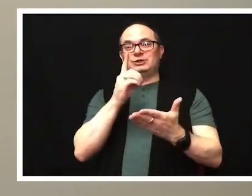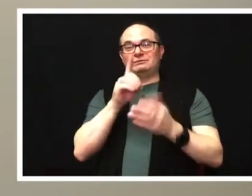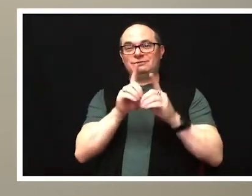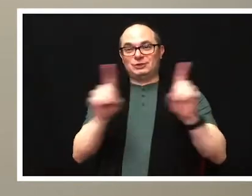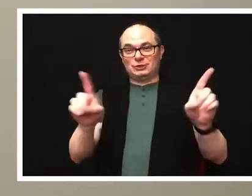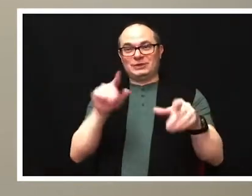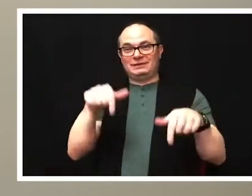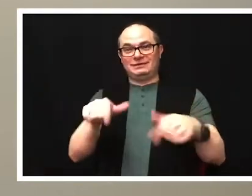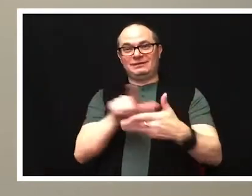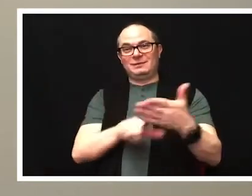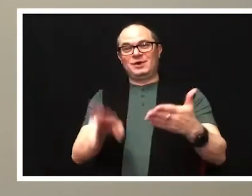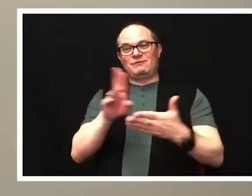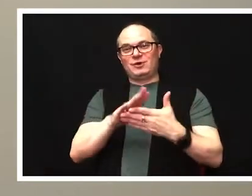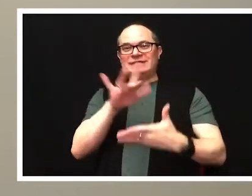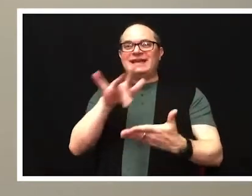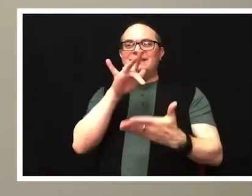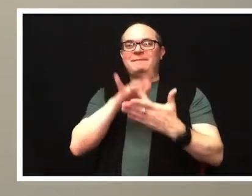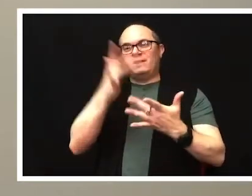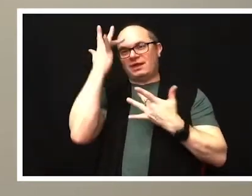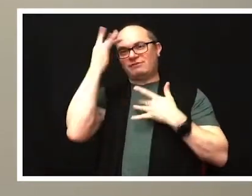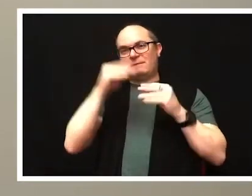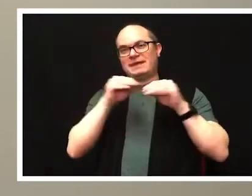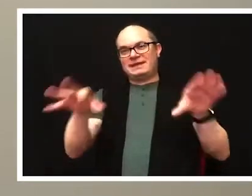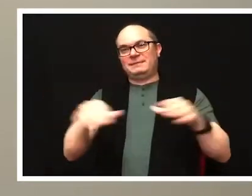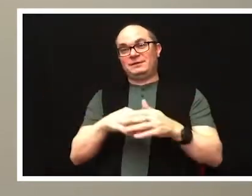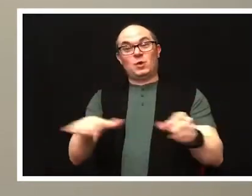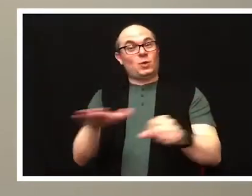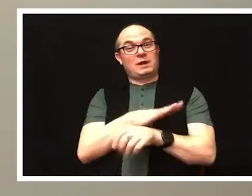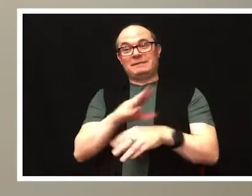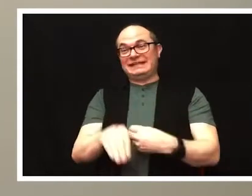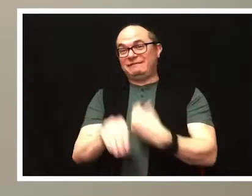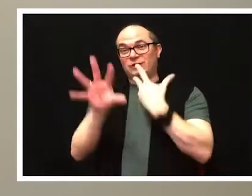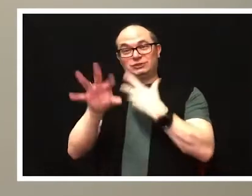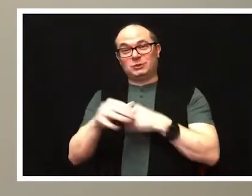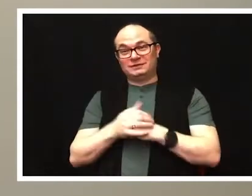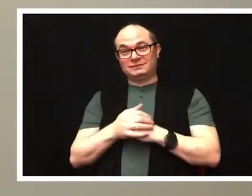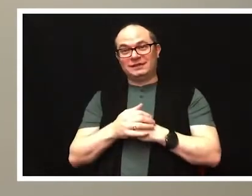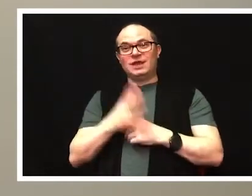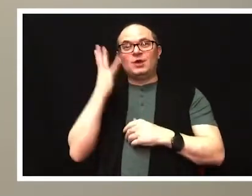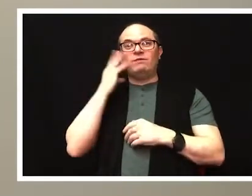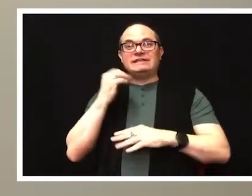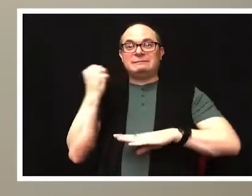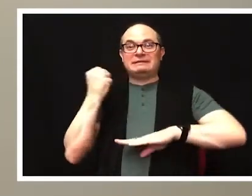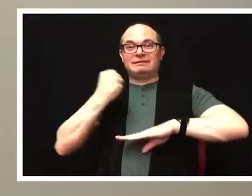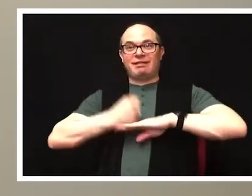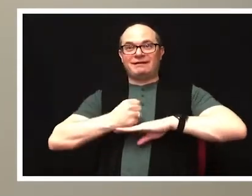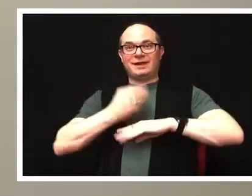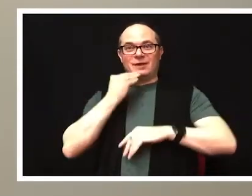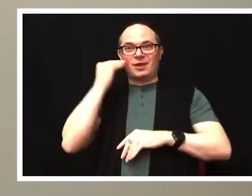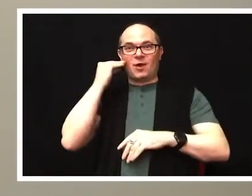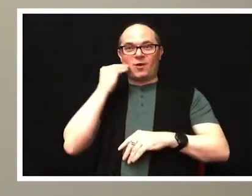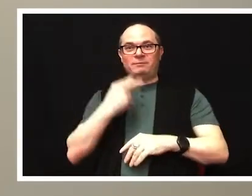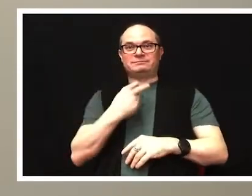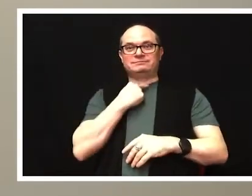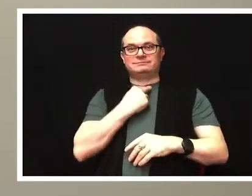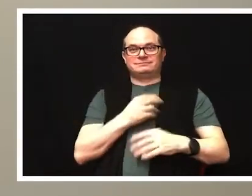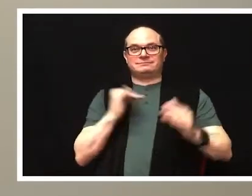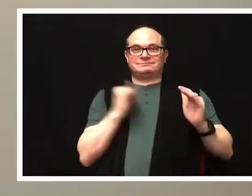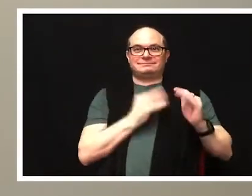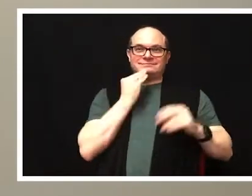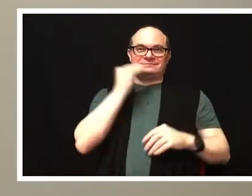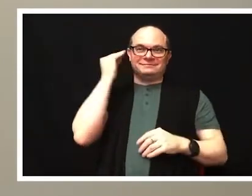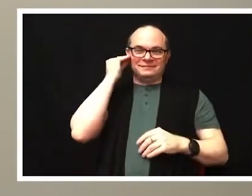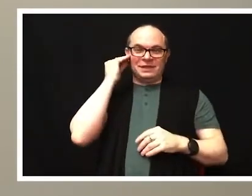in the middle of a pandemic. We've gone completely virtual, we've experienced lockdowns at home, the economy has taken a